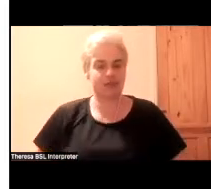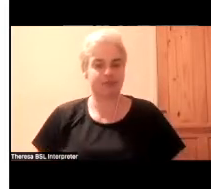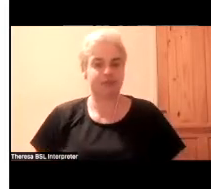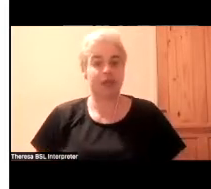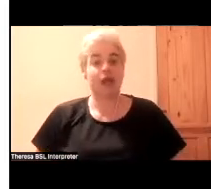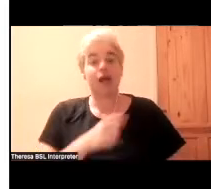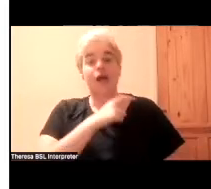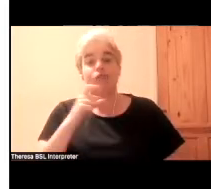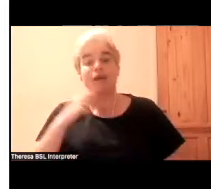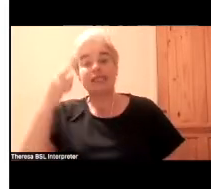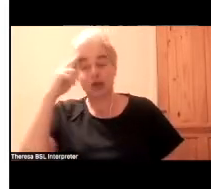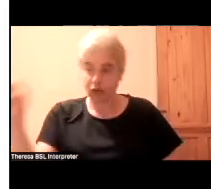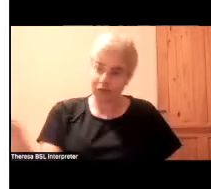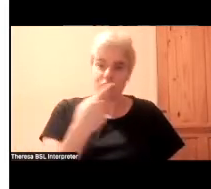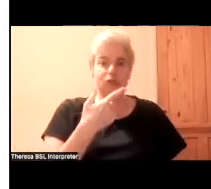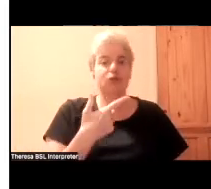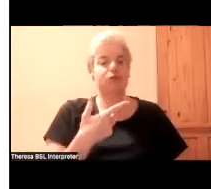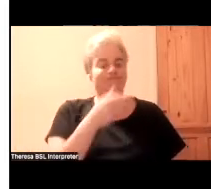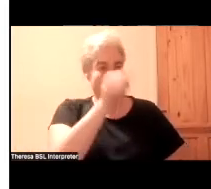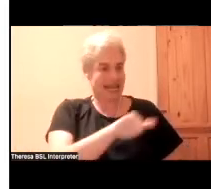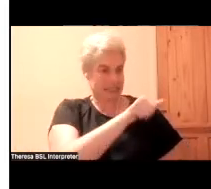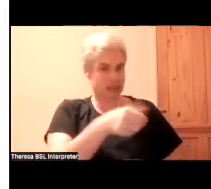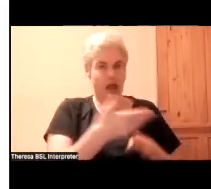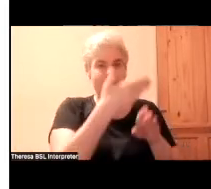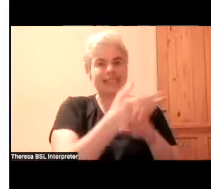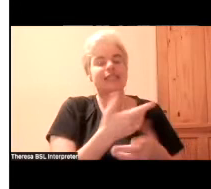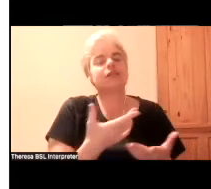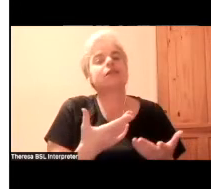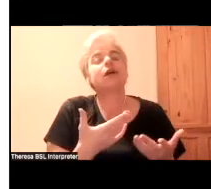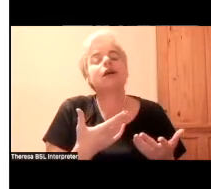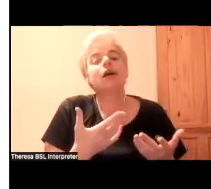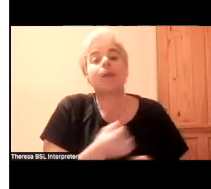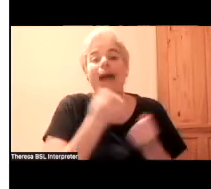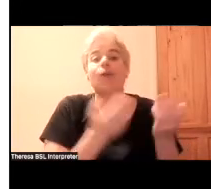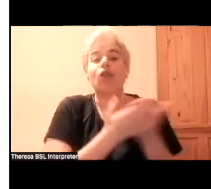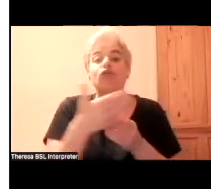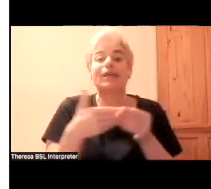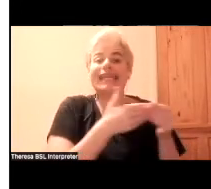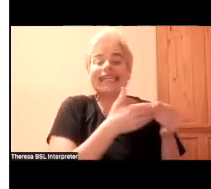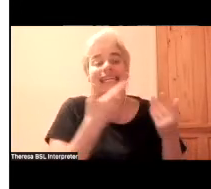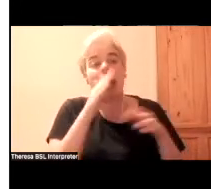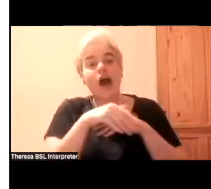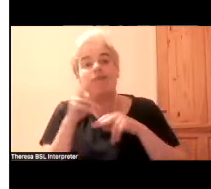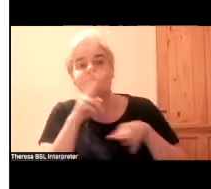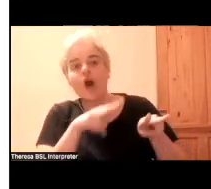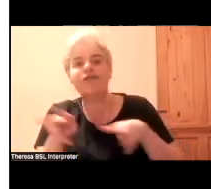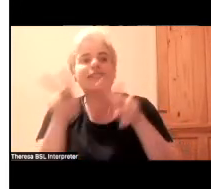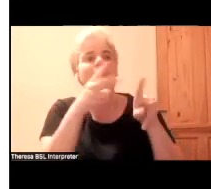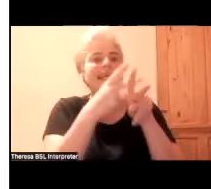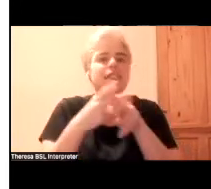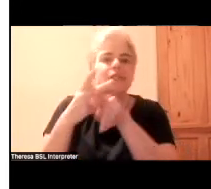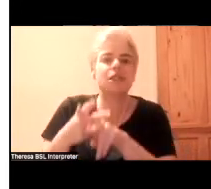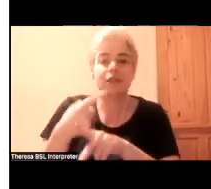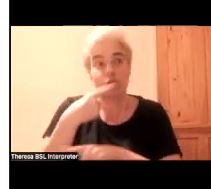Priests are called to exercise power by leading, by having oversight. They're called